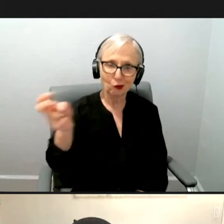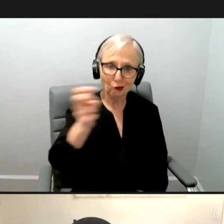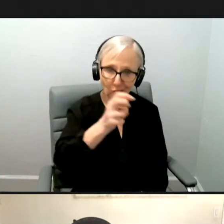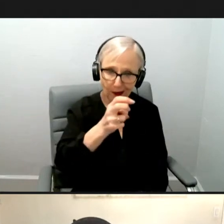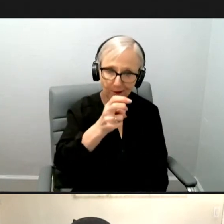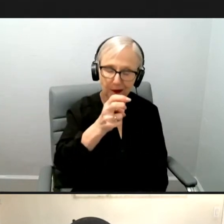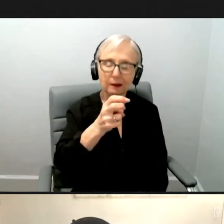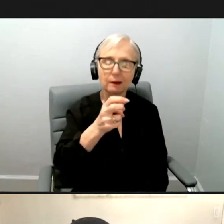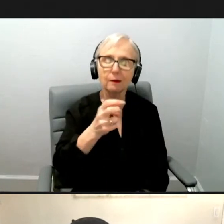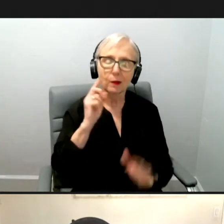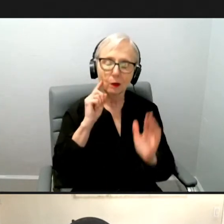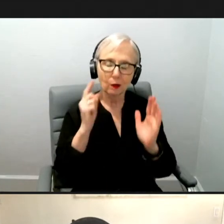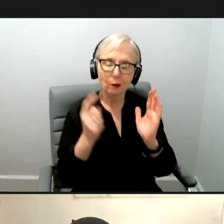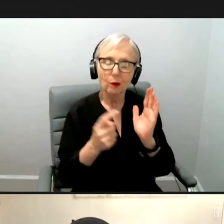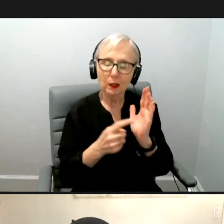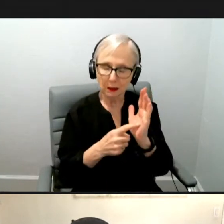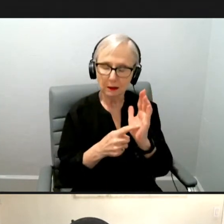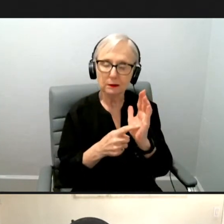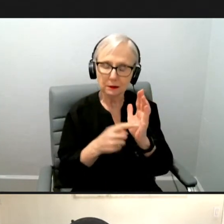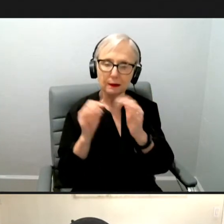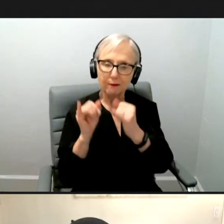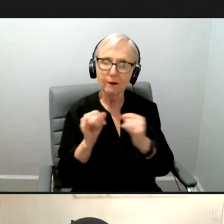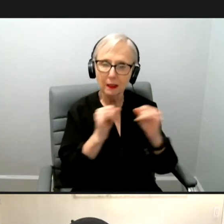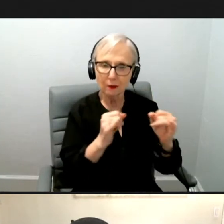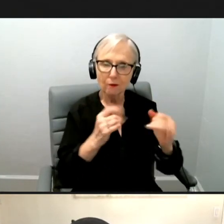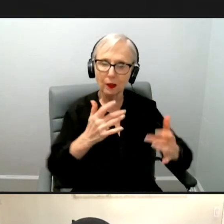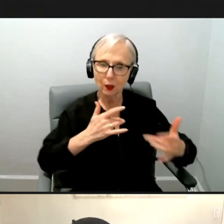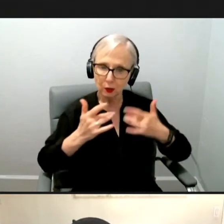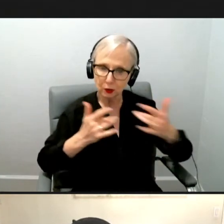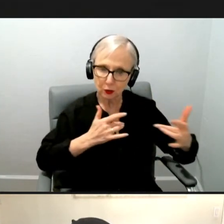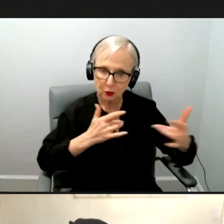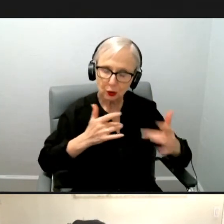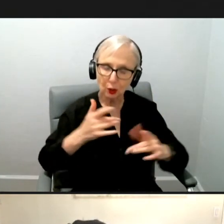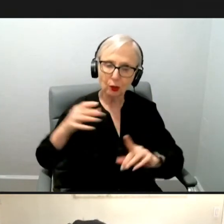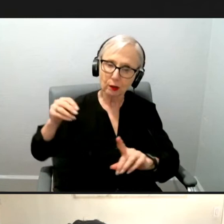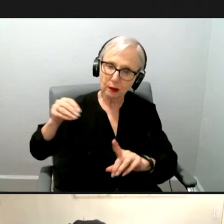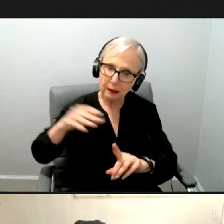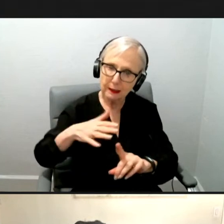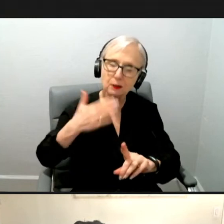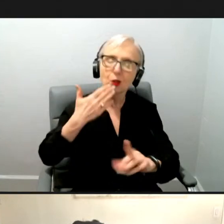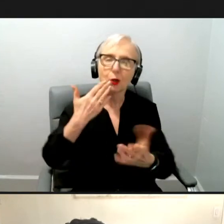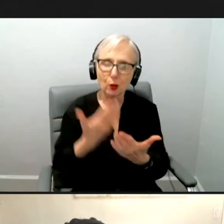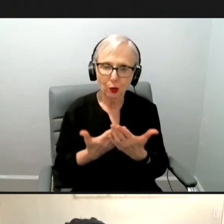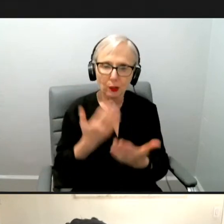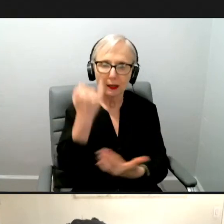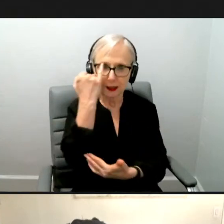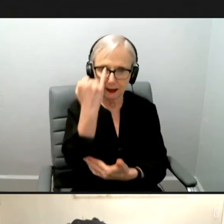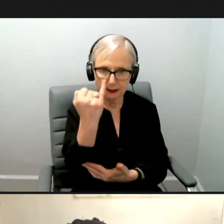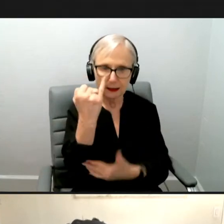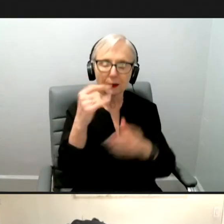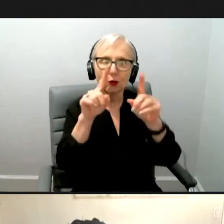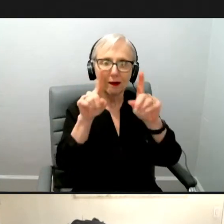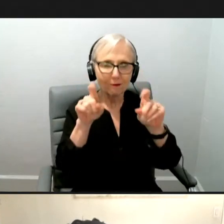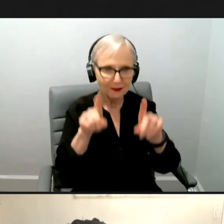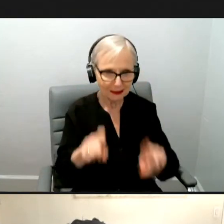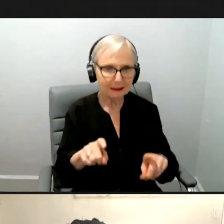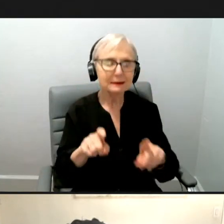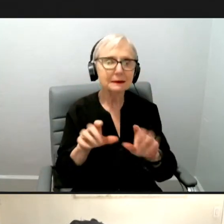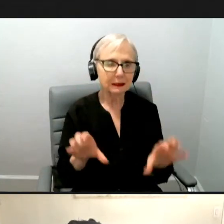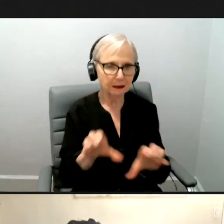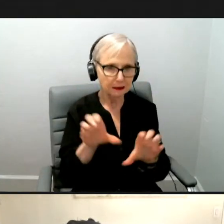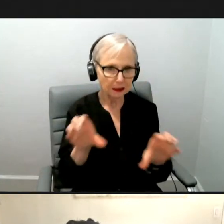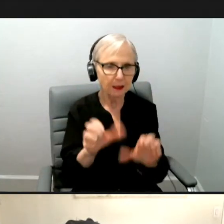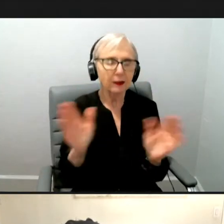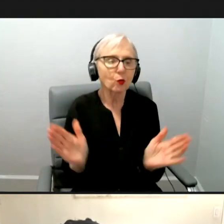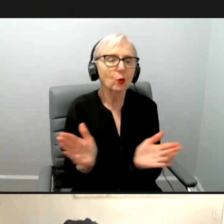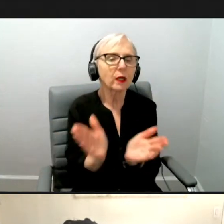also recognize that if individuals are concerned they've had an exposure, it is a good idea to have testing done. And so would